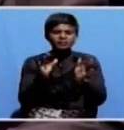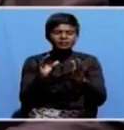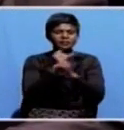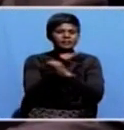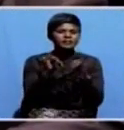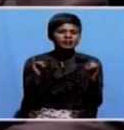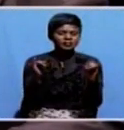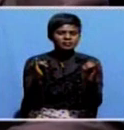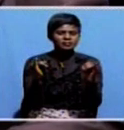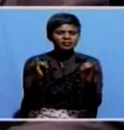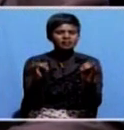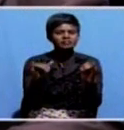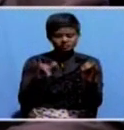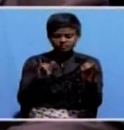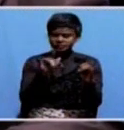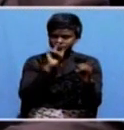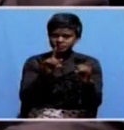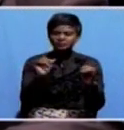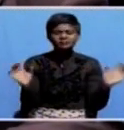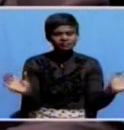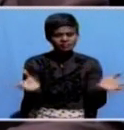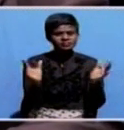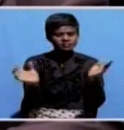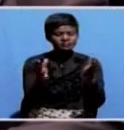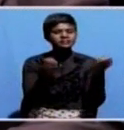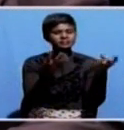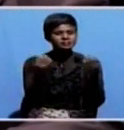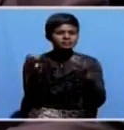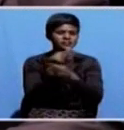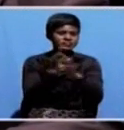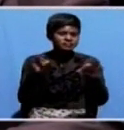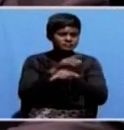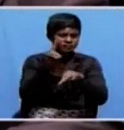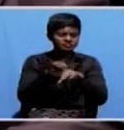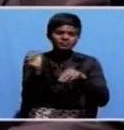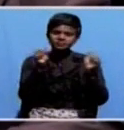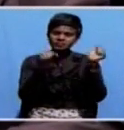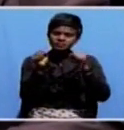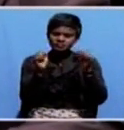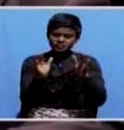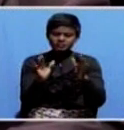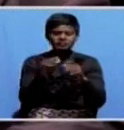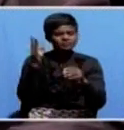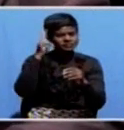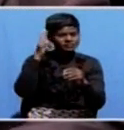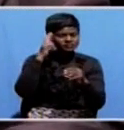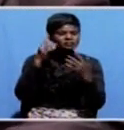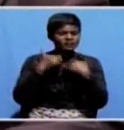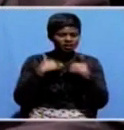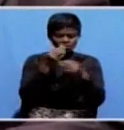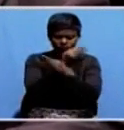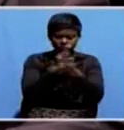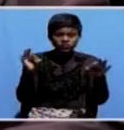independence inspired more freedom fighters. You remember there were slogans like freedom